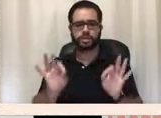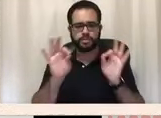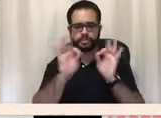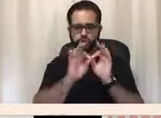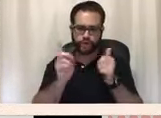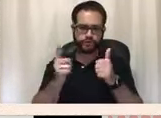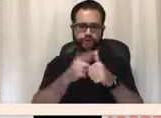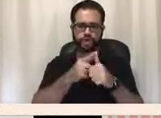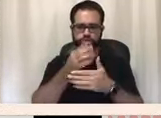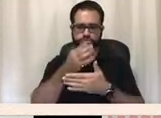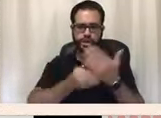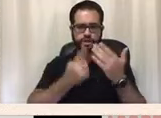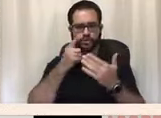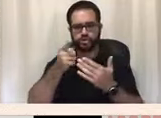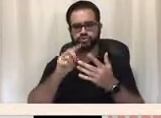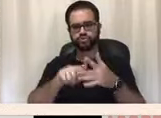take.